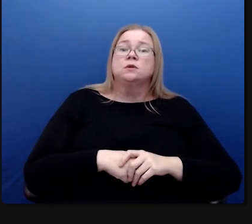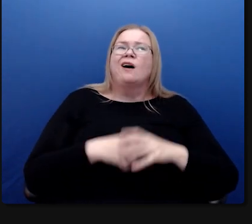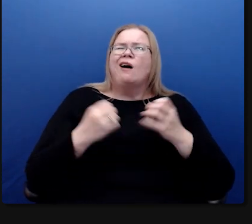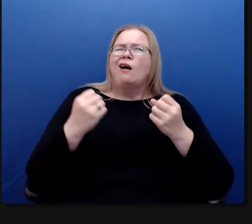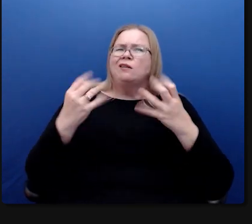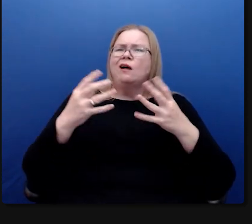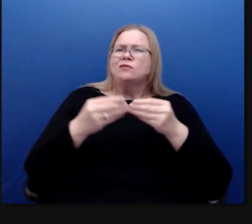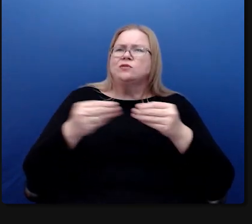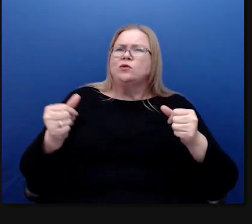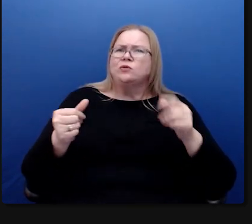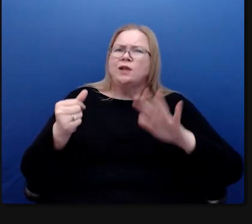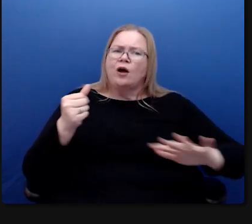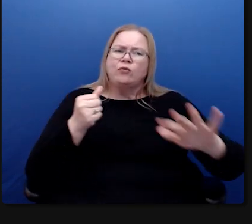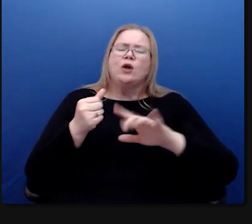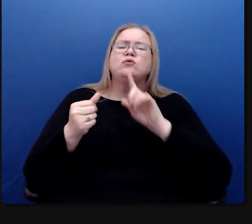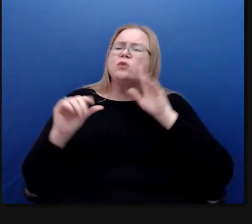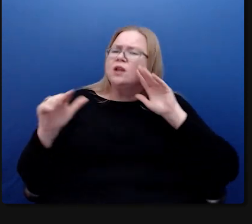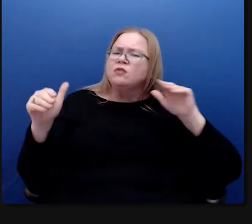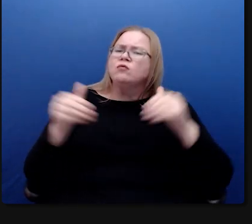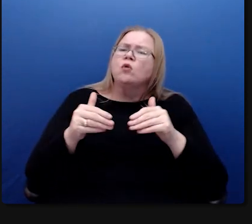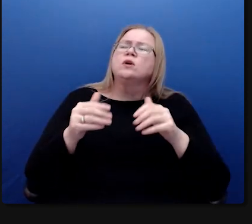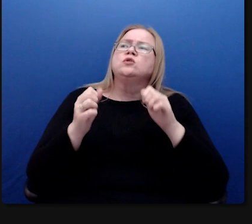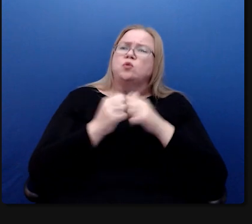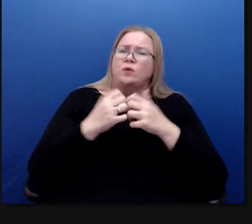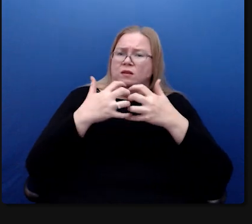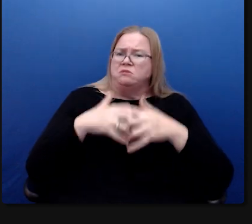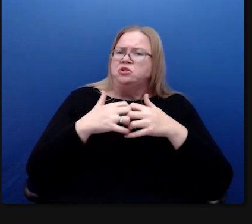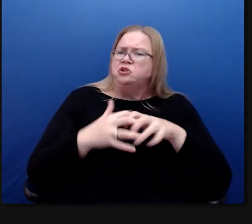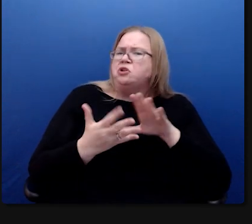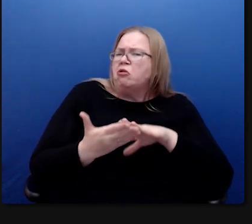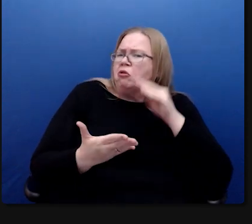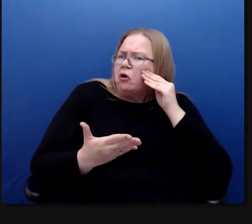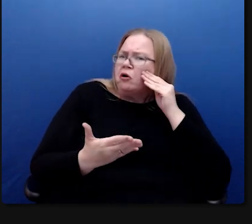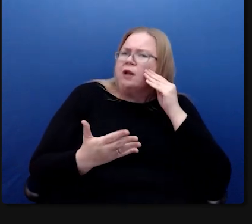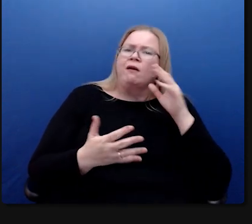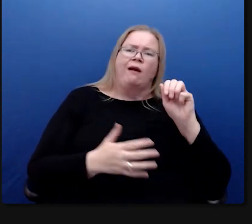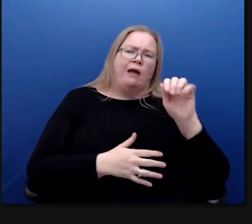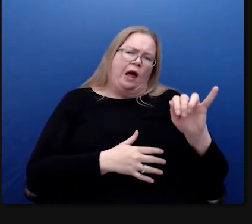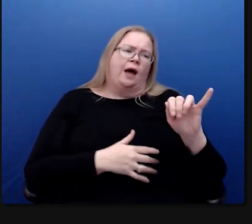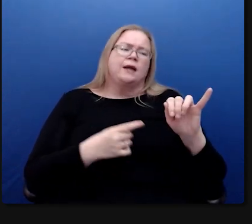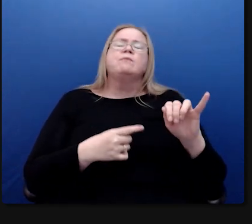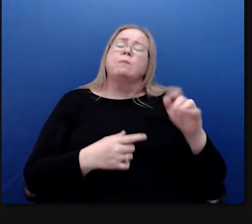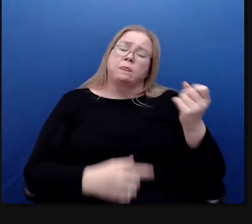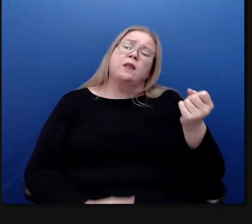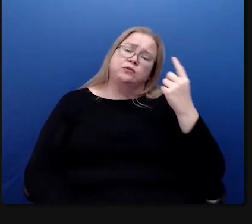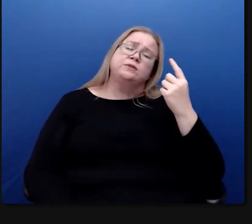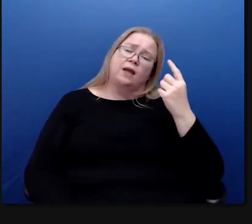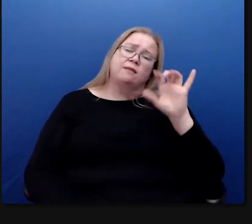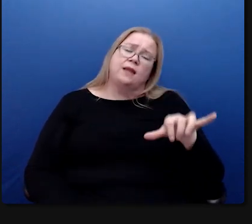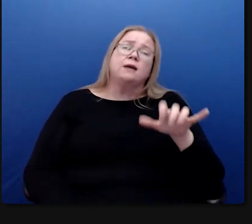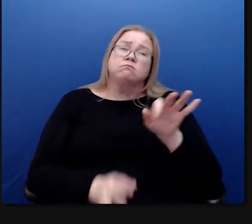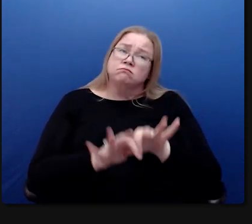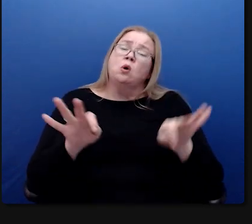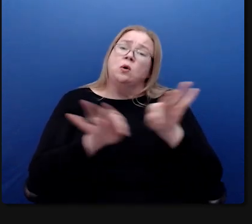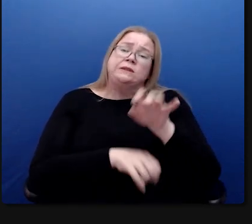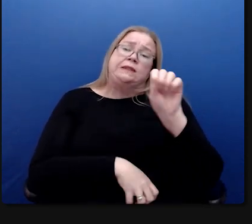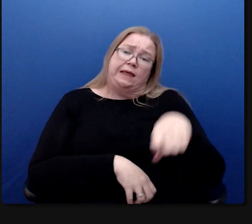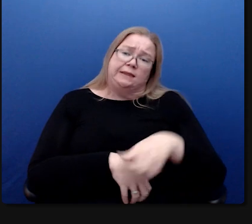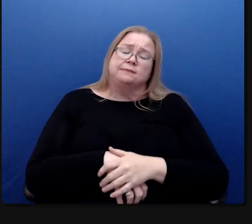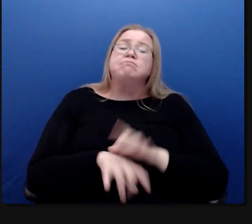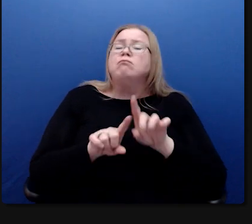that community is really everything, especially nowadays. With that in mind, it's really critical that we understand